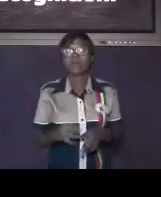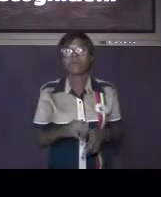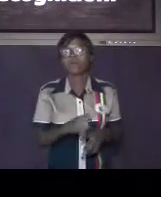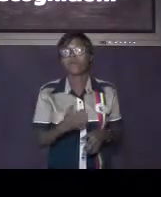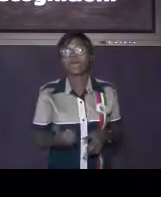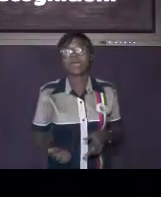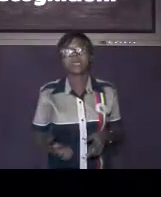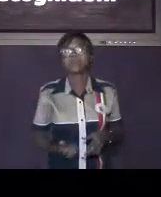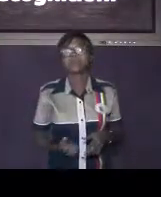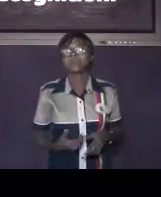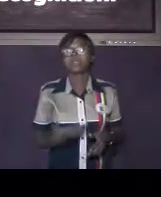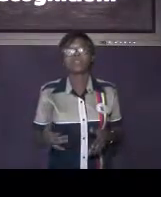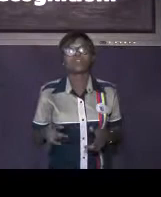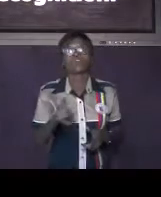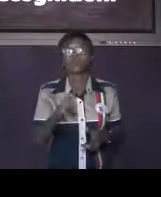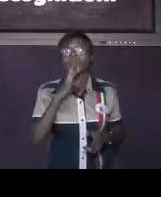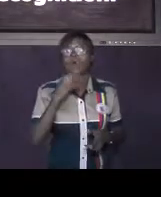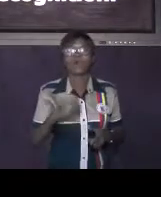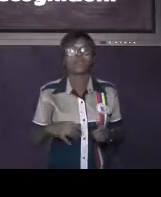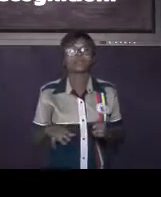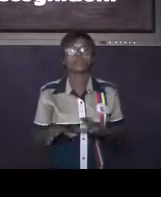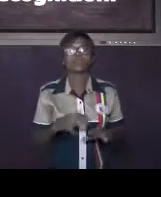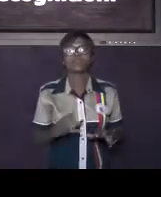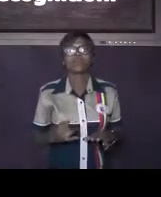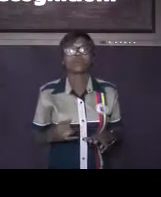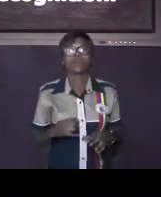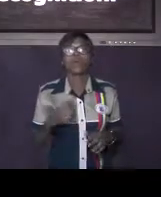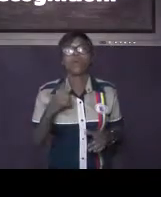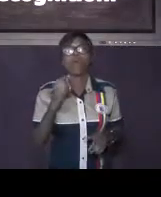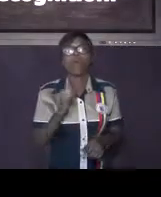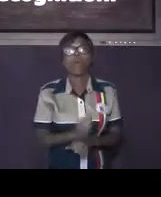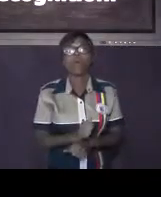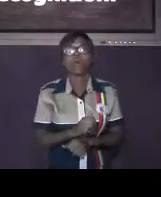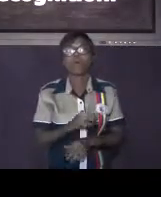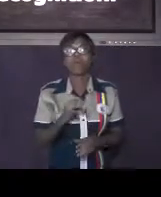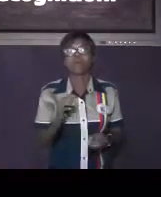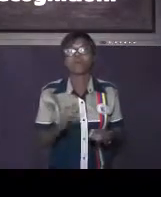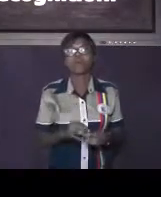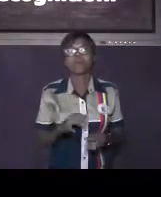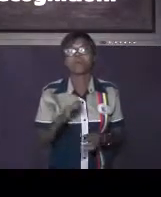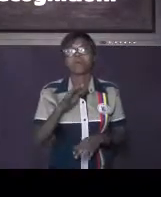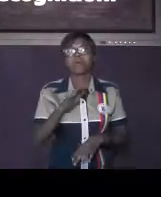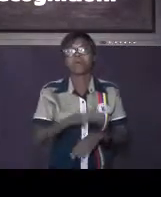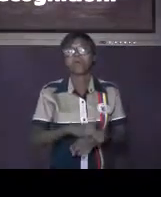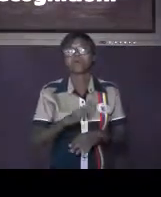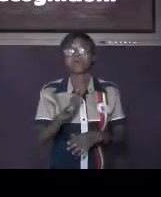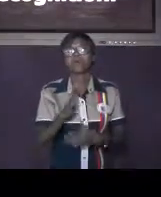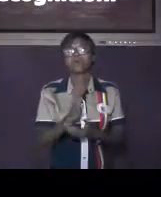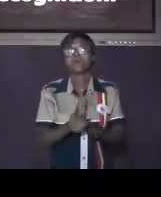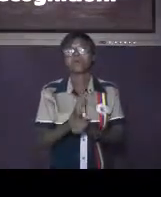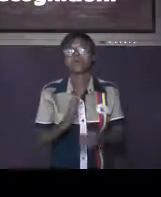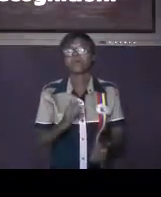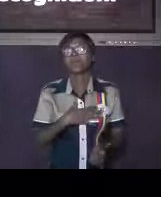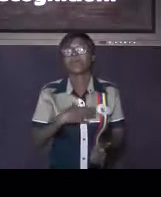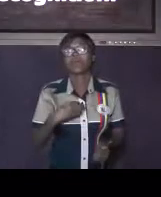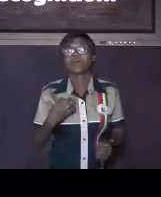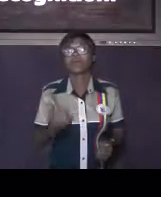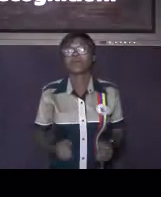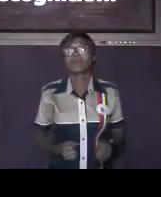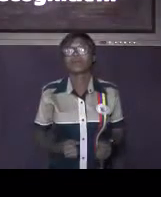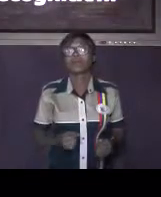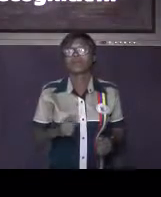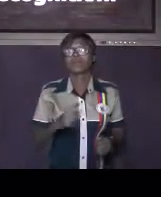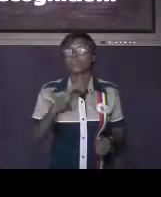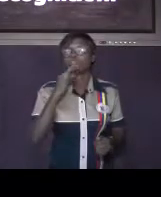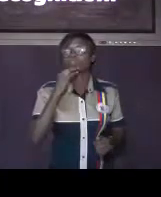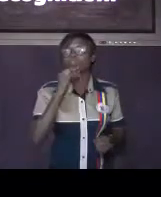of any field you are, and what you just need to do is work more on your skill, work more on your talents, and